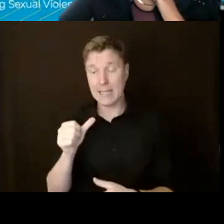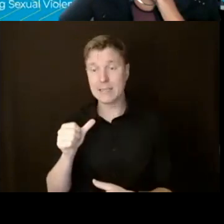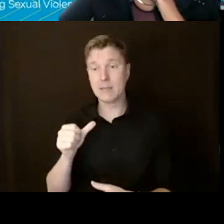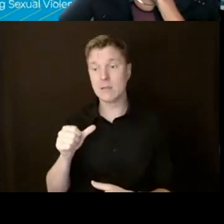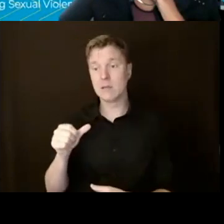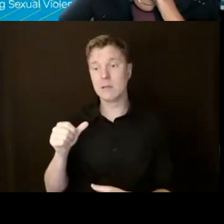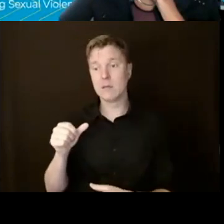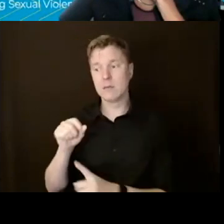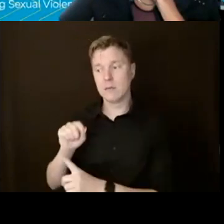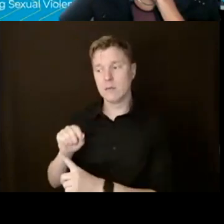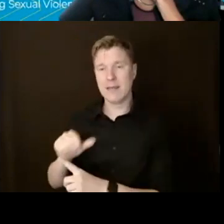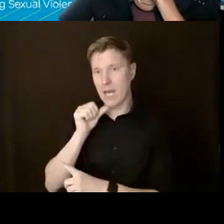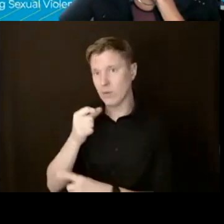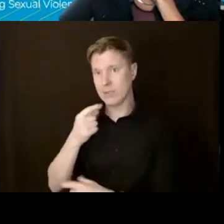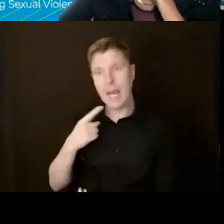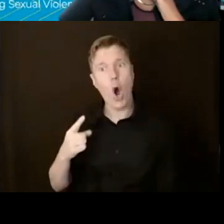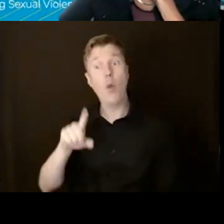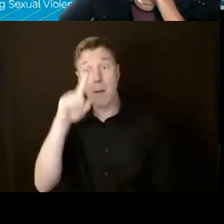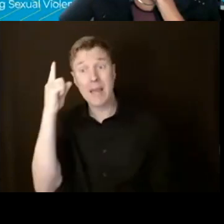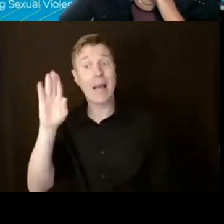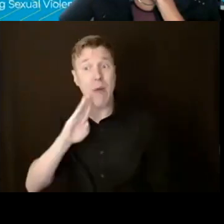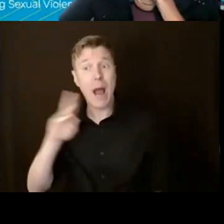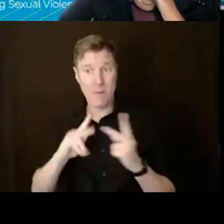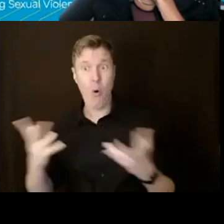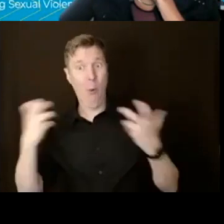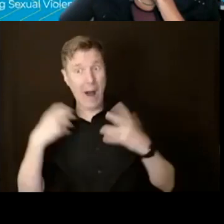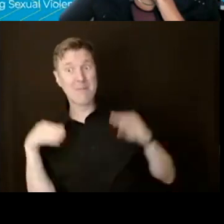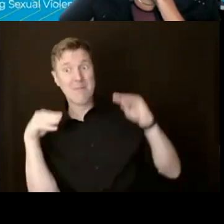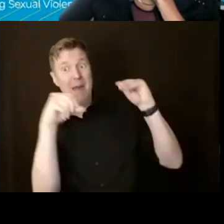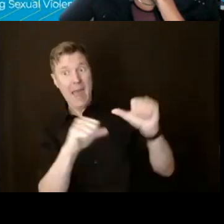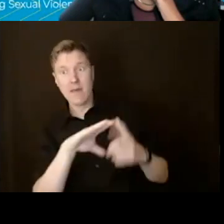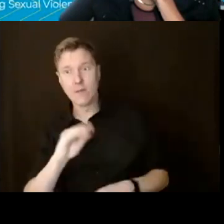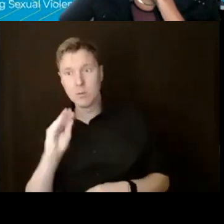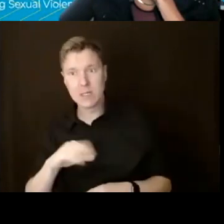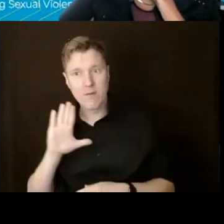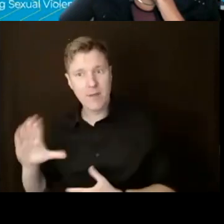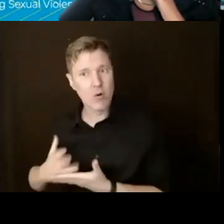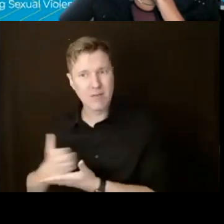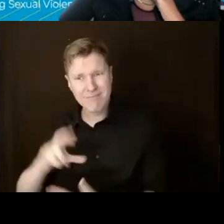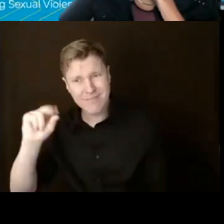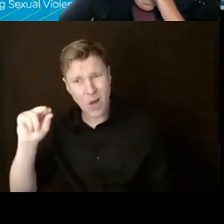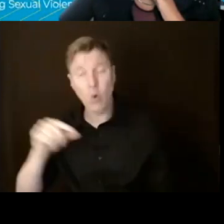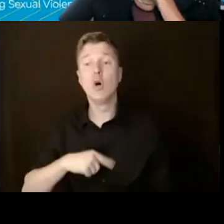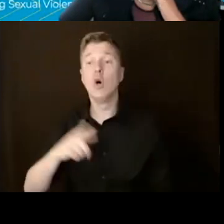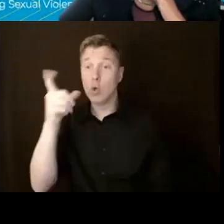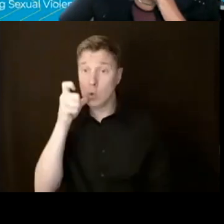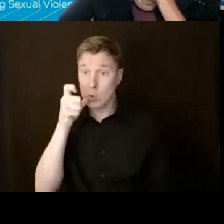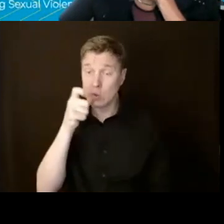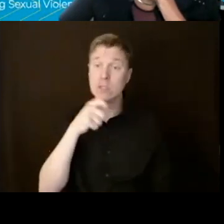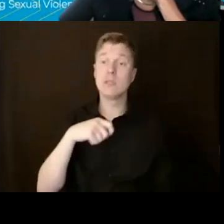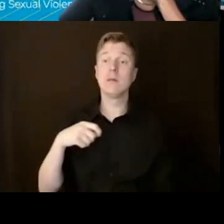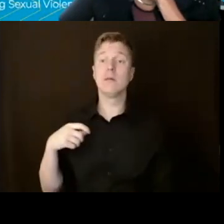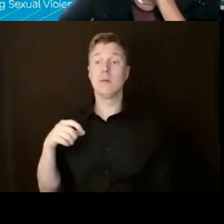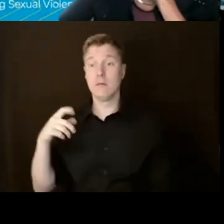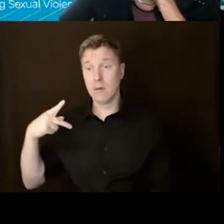stuff. They don't do that by choice, right? So we're naming who's the protagonist in the story, who's the villain. You have to give the whole